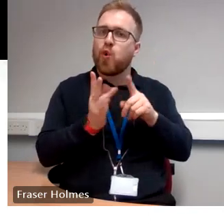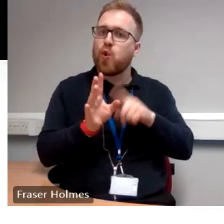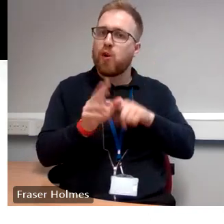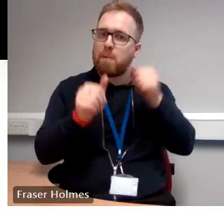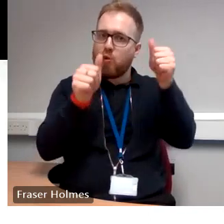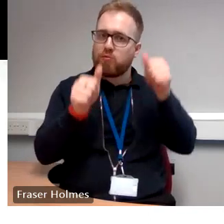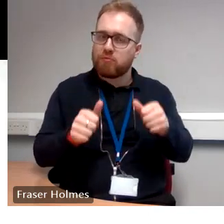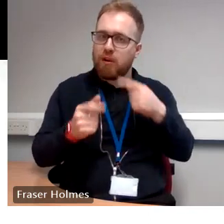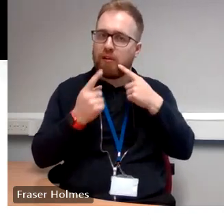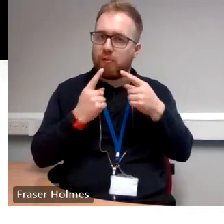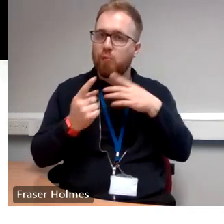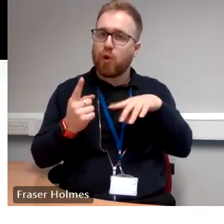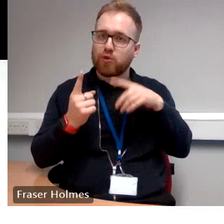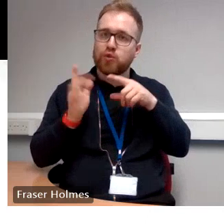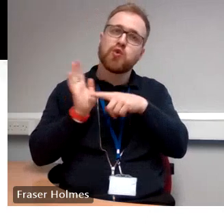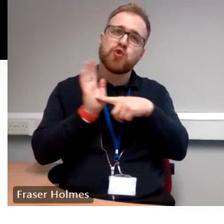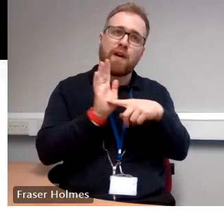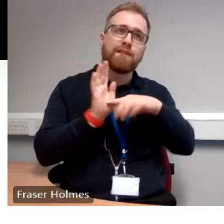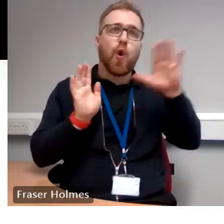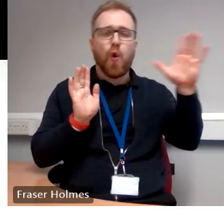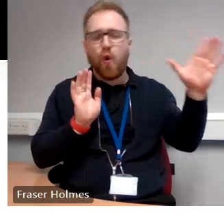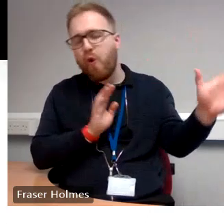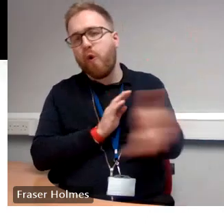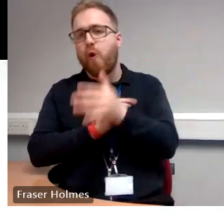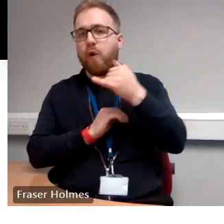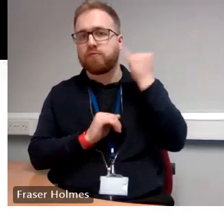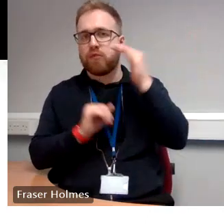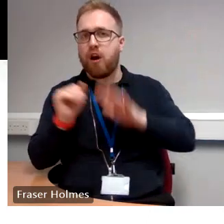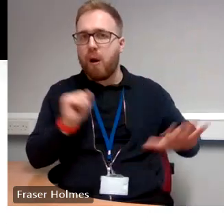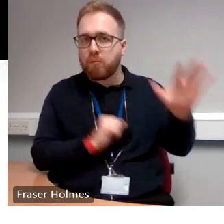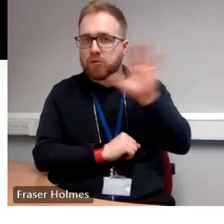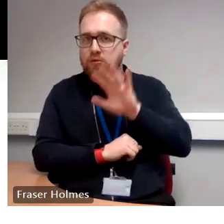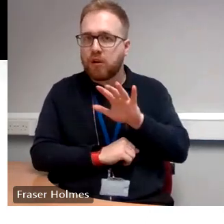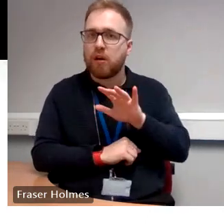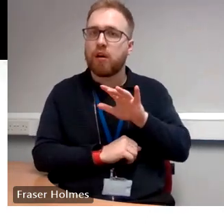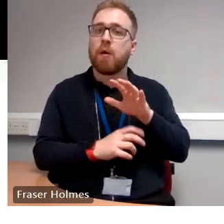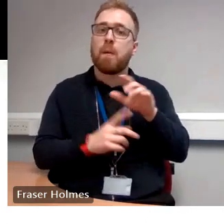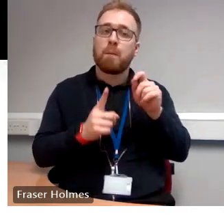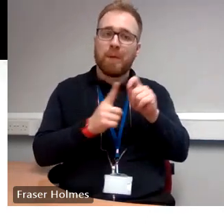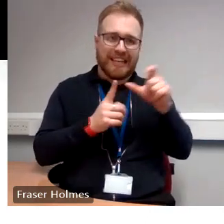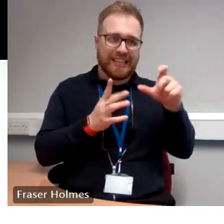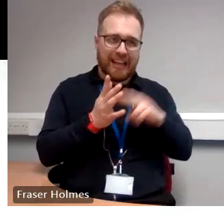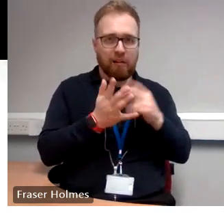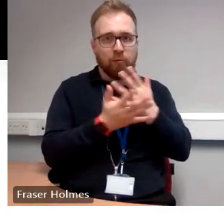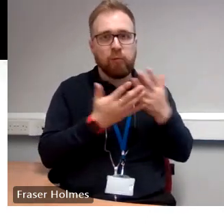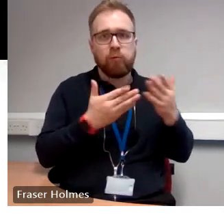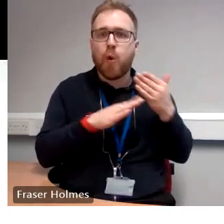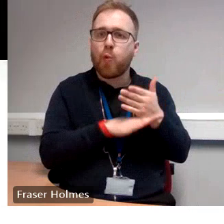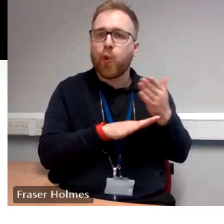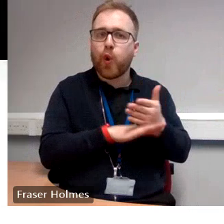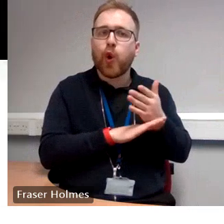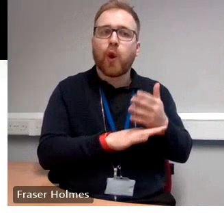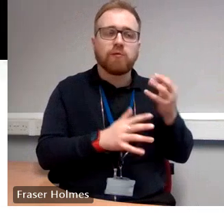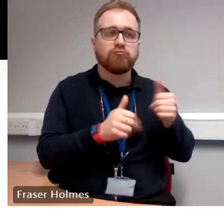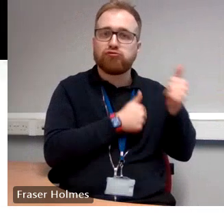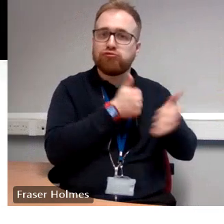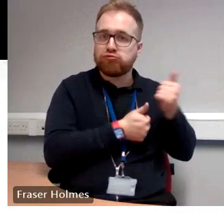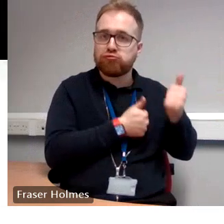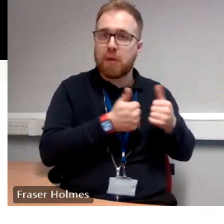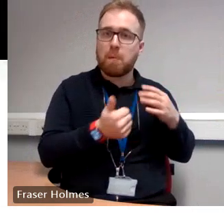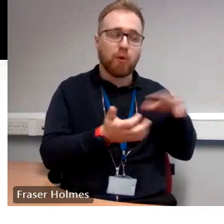to be able to show things like that for the whole of Derbyshire. On the ground, PCNs are doing a lot of really good work. We want to find a way to collate